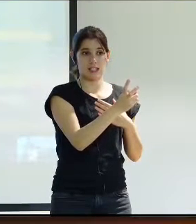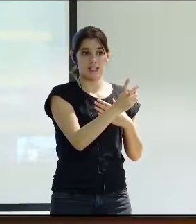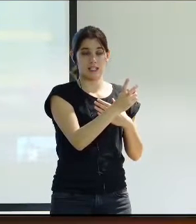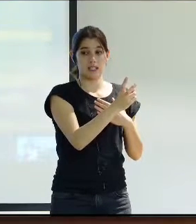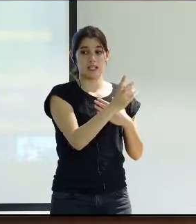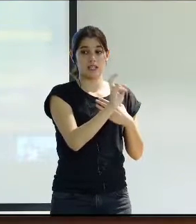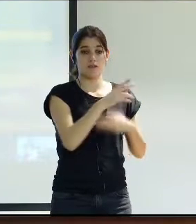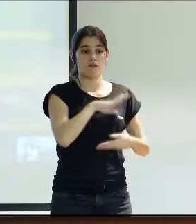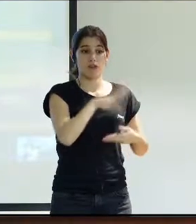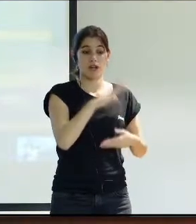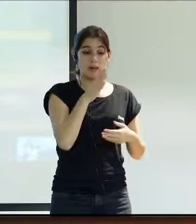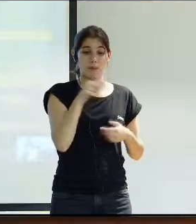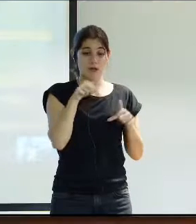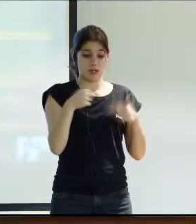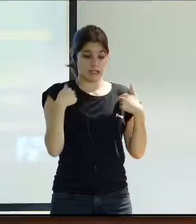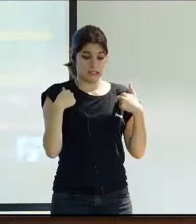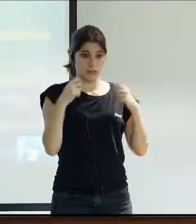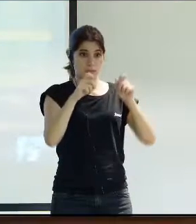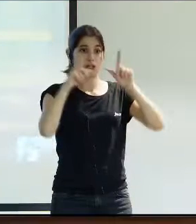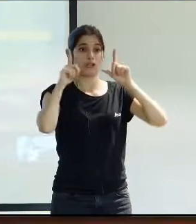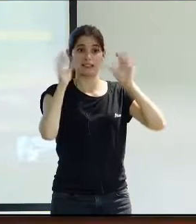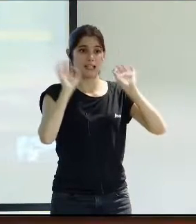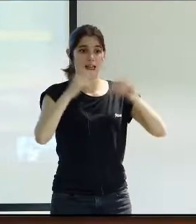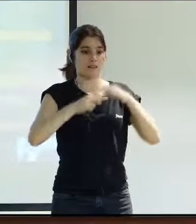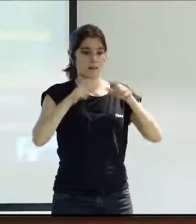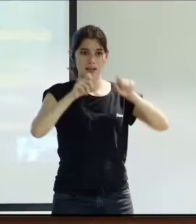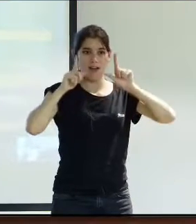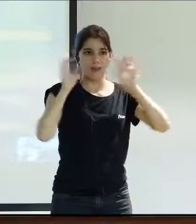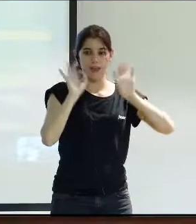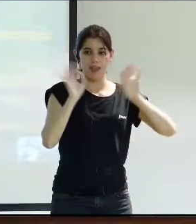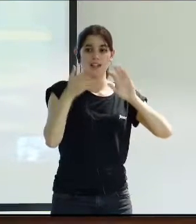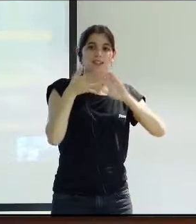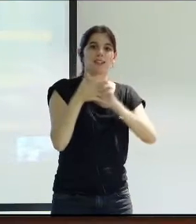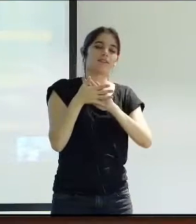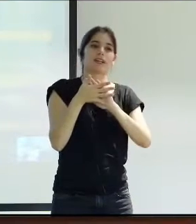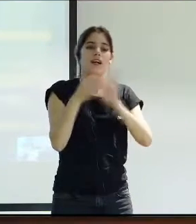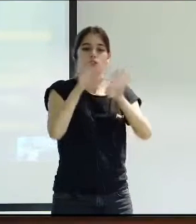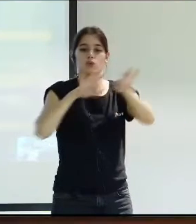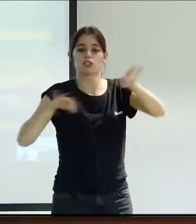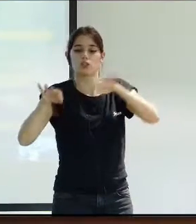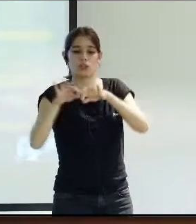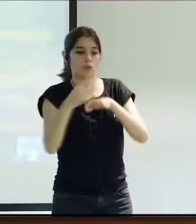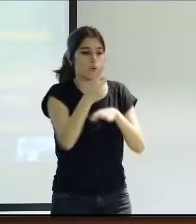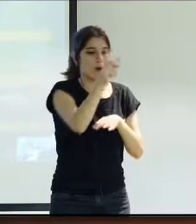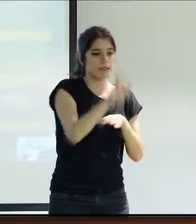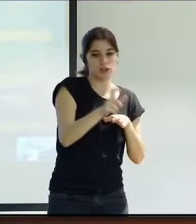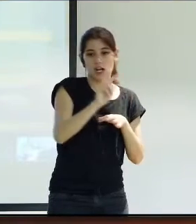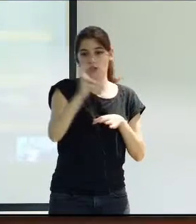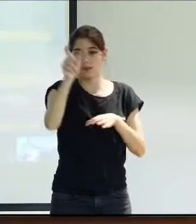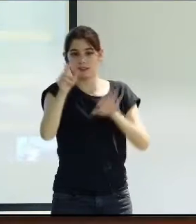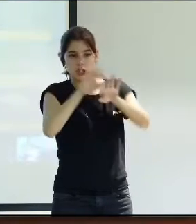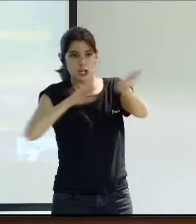about substituting decision making, but about supported decision